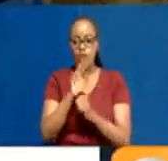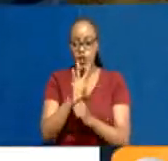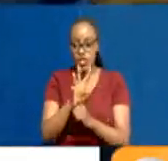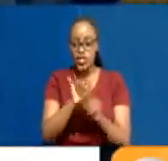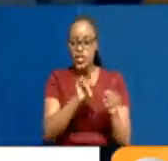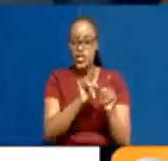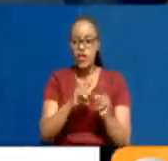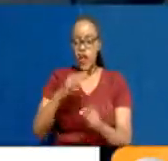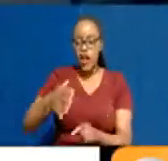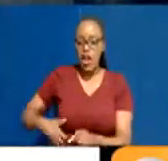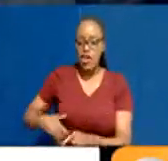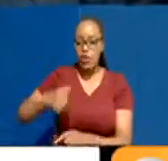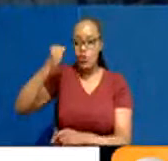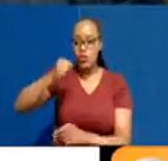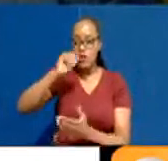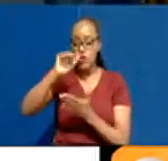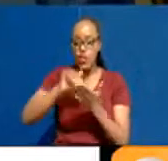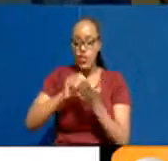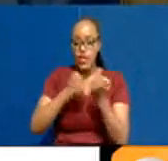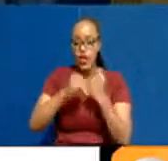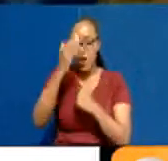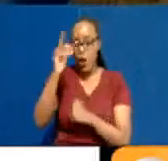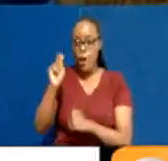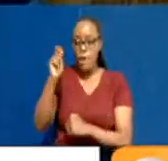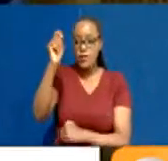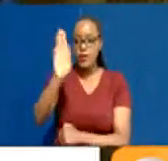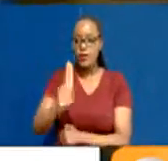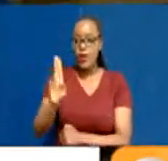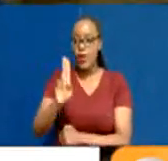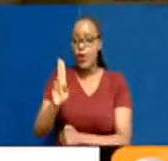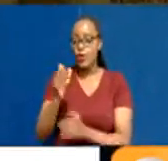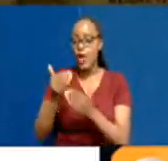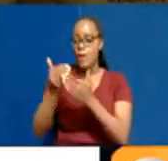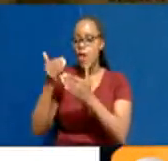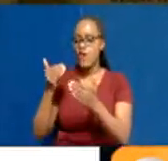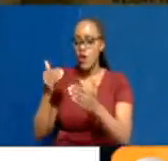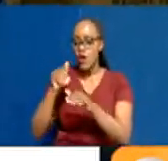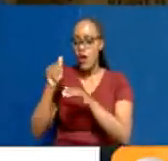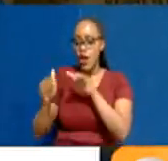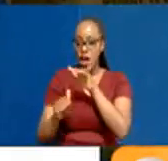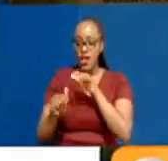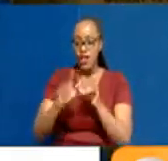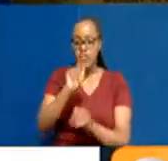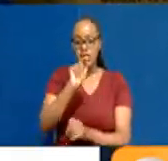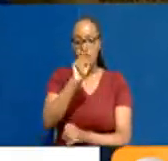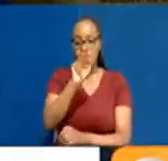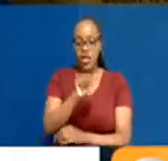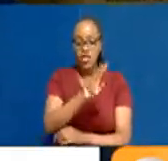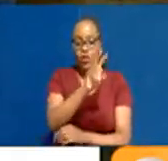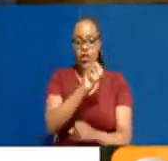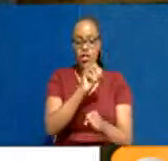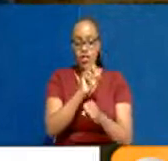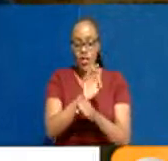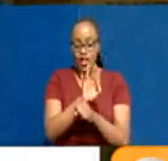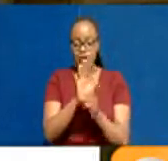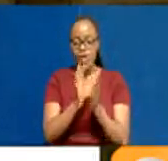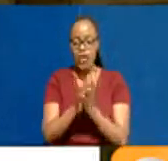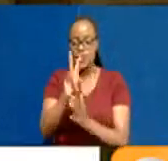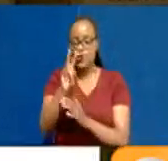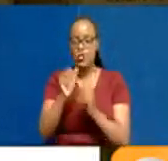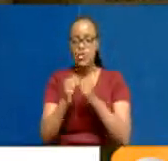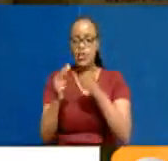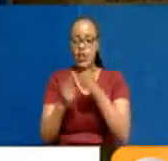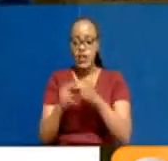2013-2017, Gatundu South was the epicenter of action because President Uhuru Kenyatta, then under the TNA ticket in 2013 and